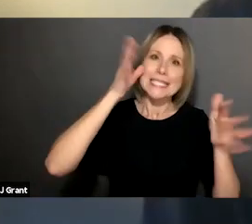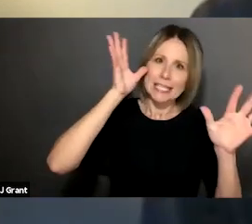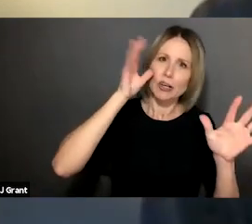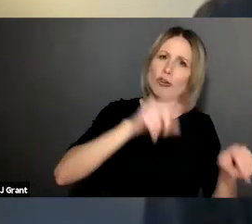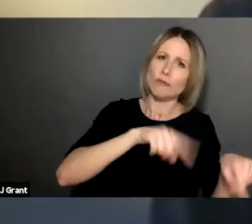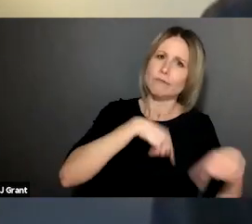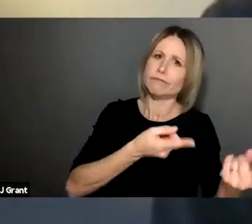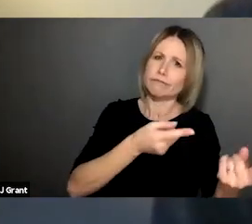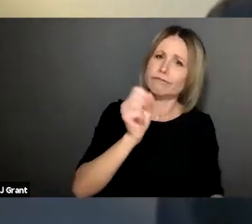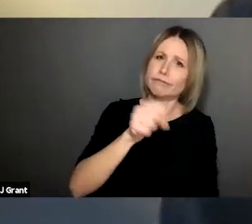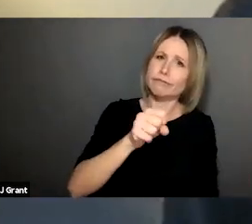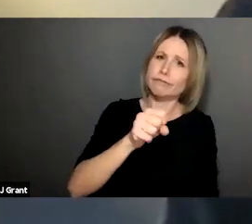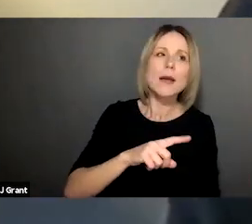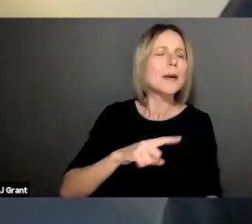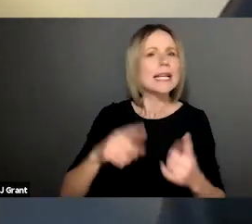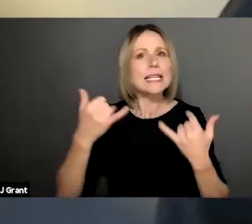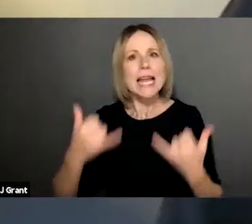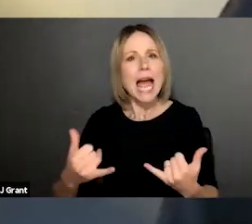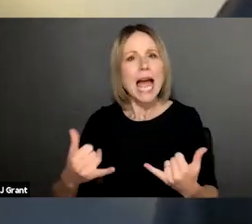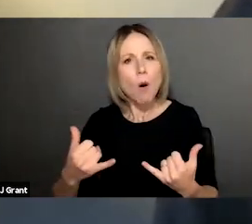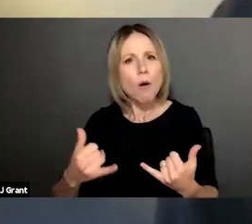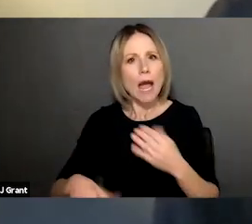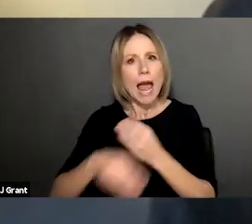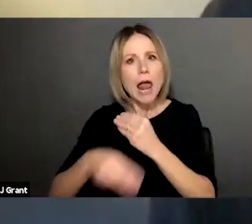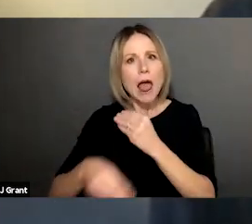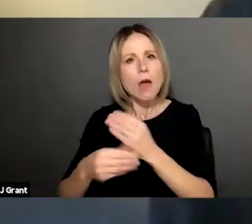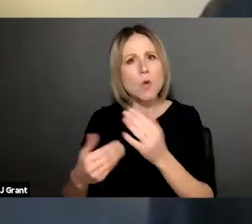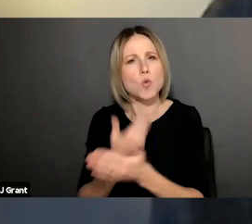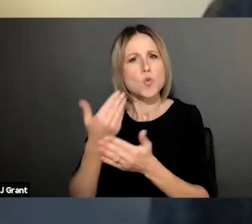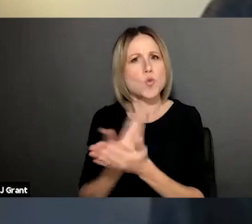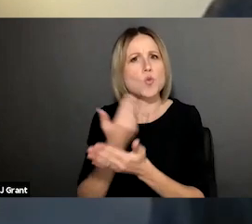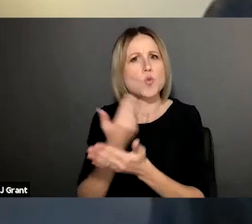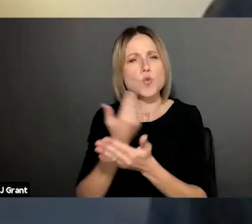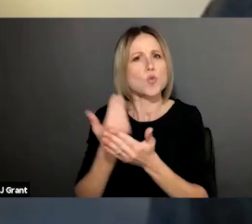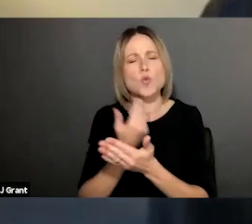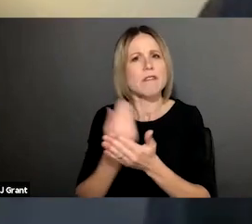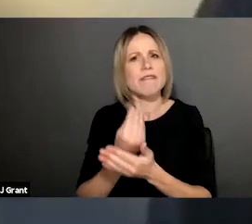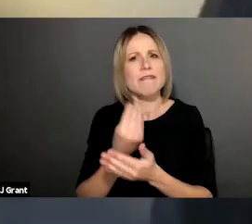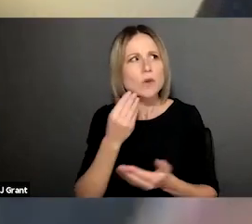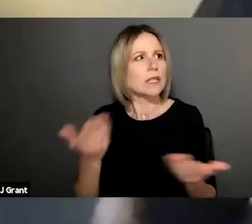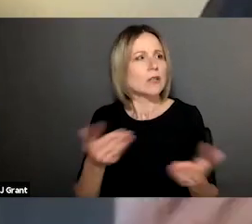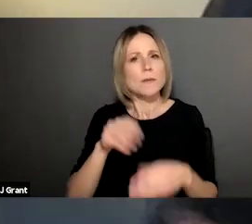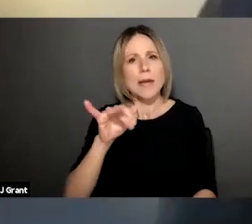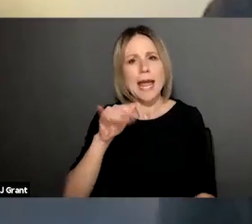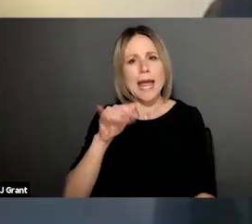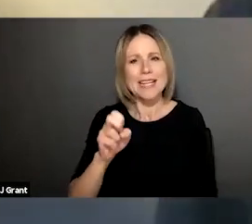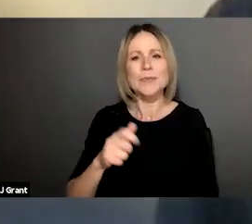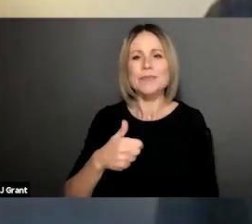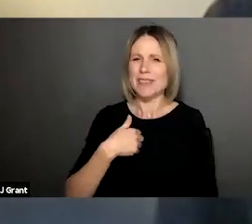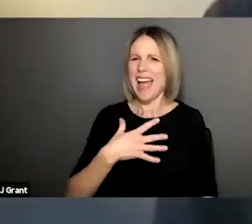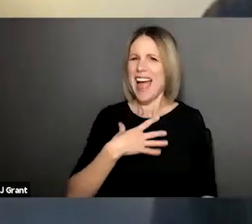not the other two. And now there is, and that's really neat. So I like to kind of evangelize